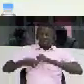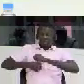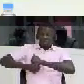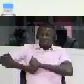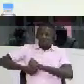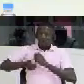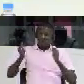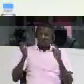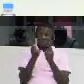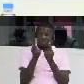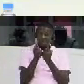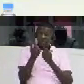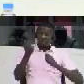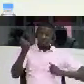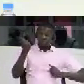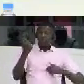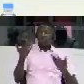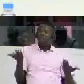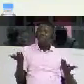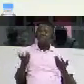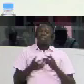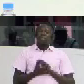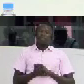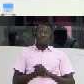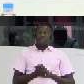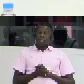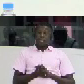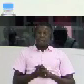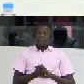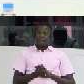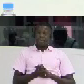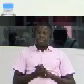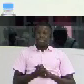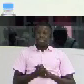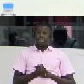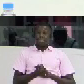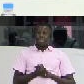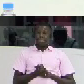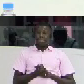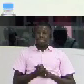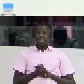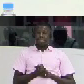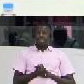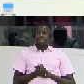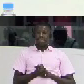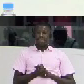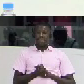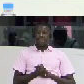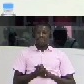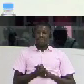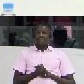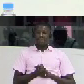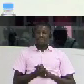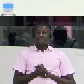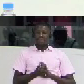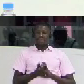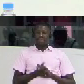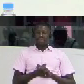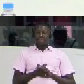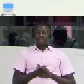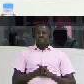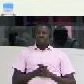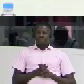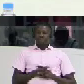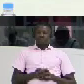mun a fàttaliku bés bi susta waaye soo ñu munee wax rek gannaaw boo jeexalee jàngale ci police bi bañ dem def la